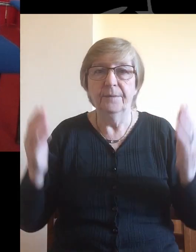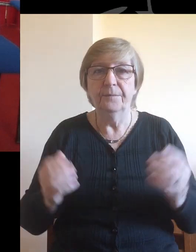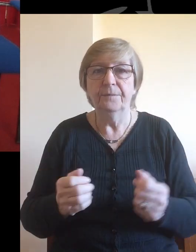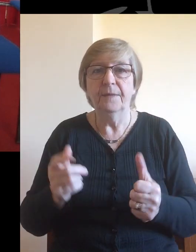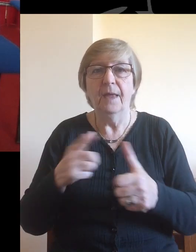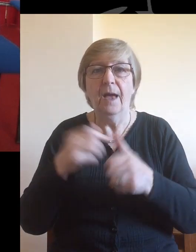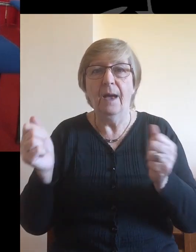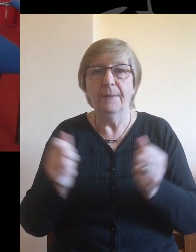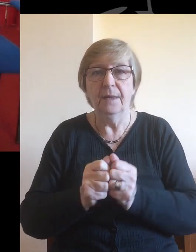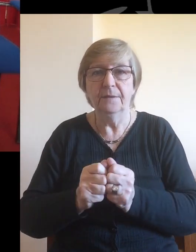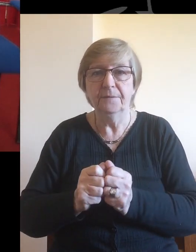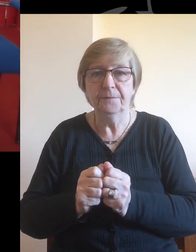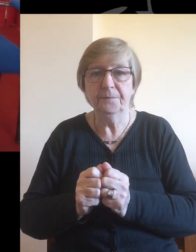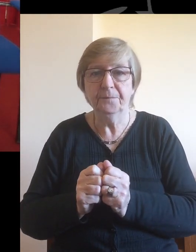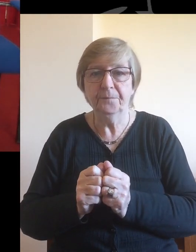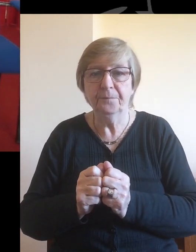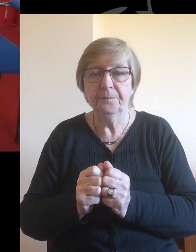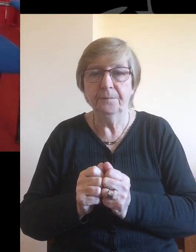Amen.